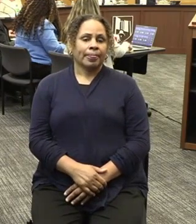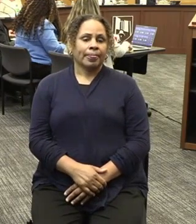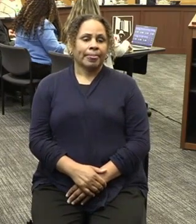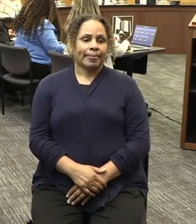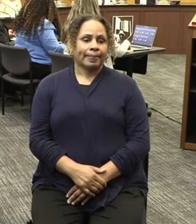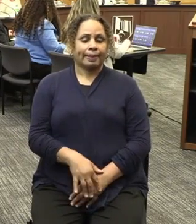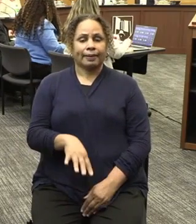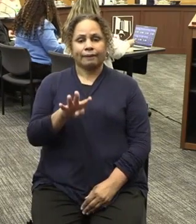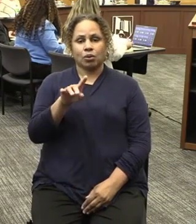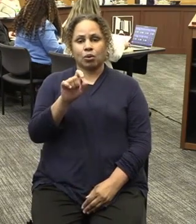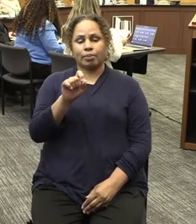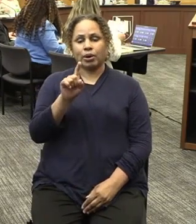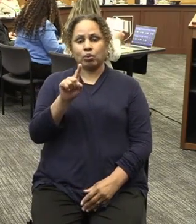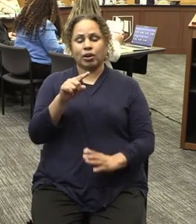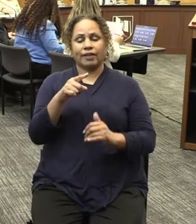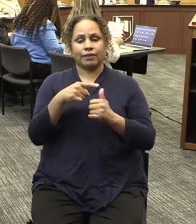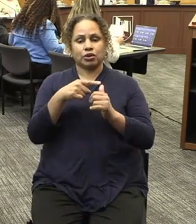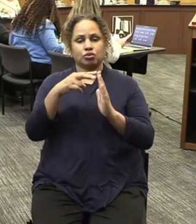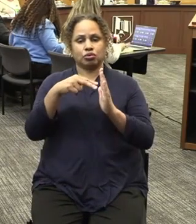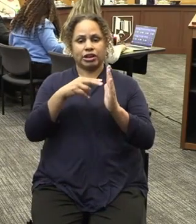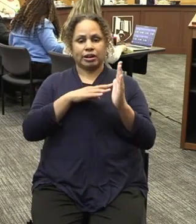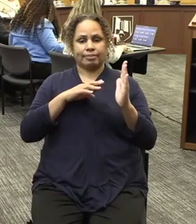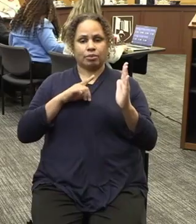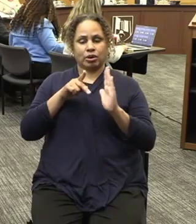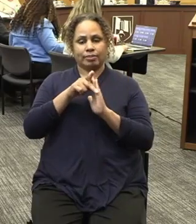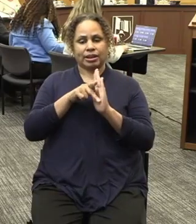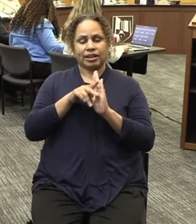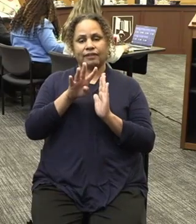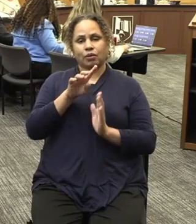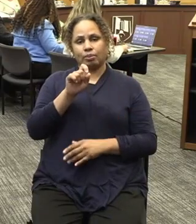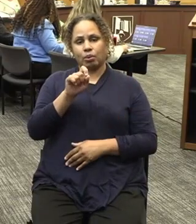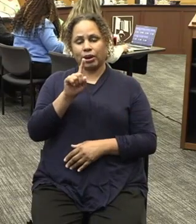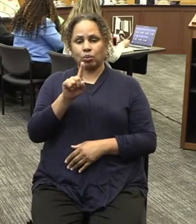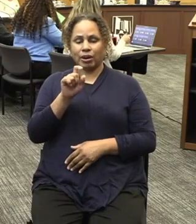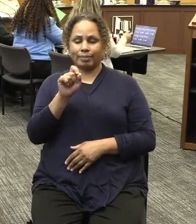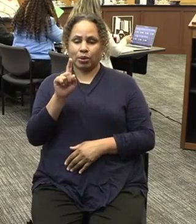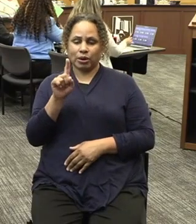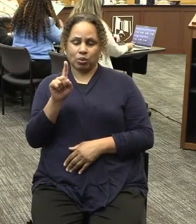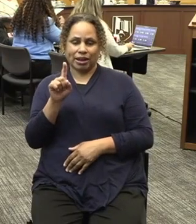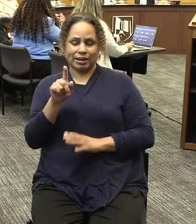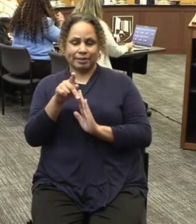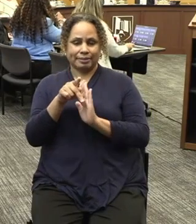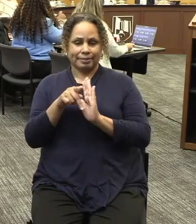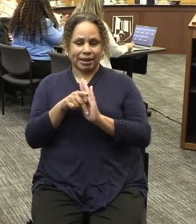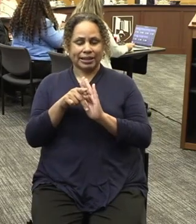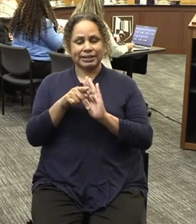Item 4.1, first reading of board policies, 4.1.1, which is policy